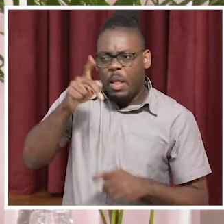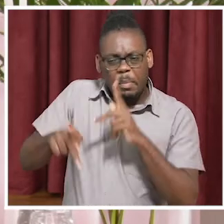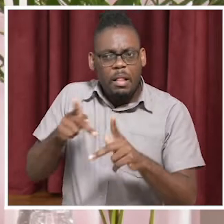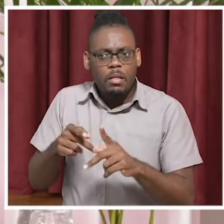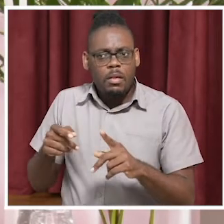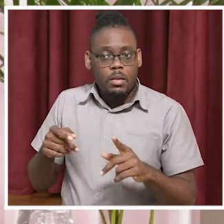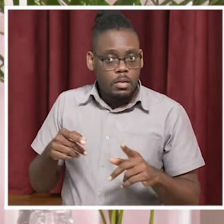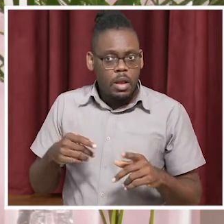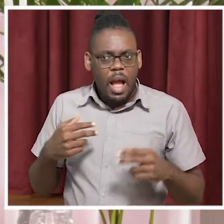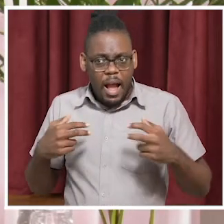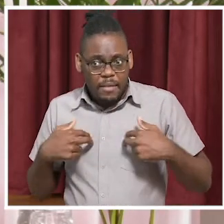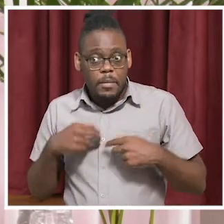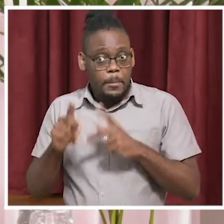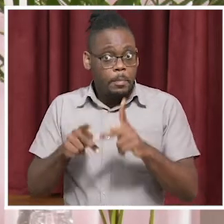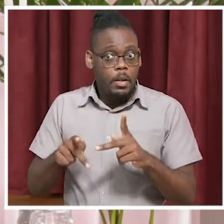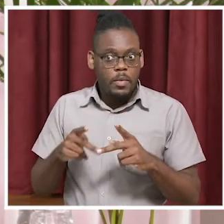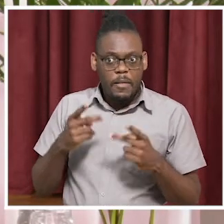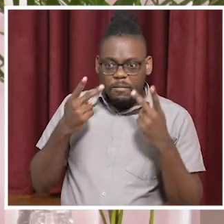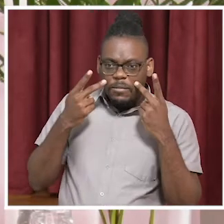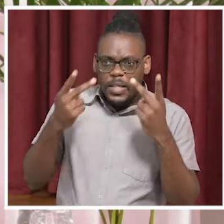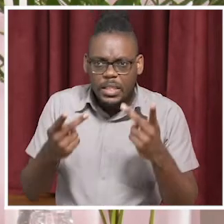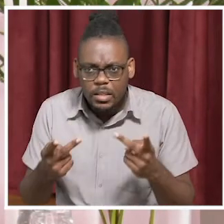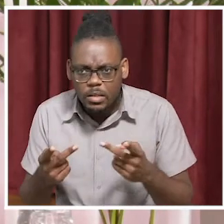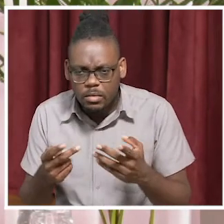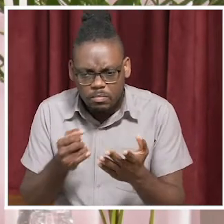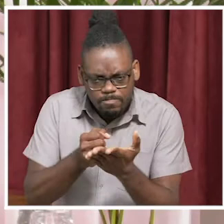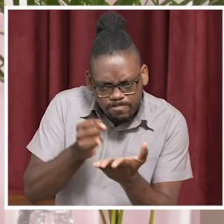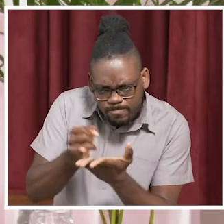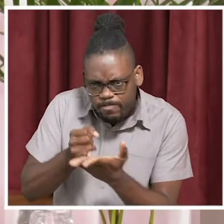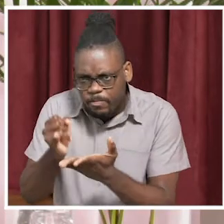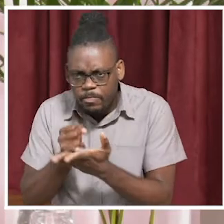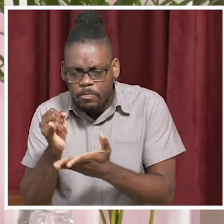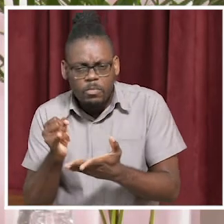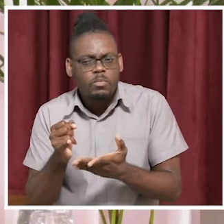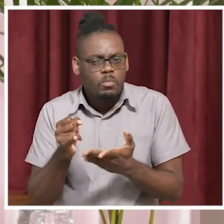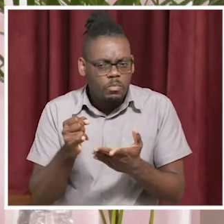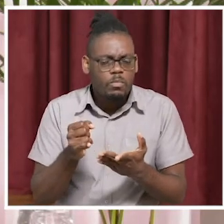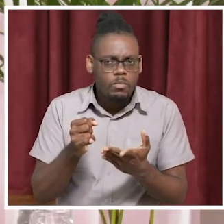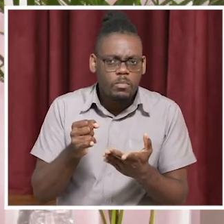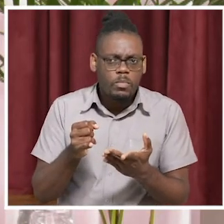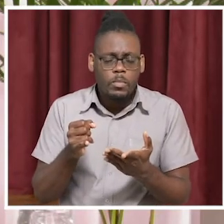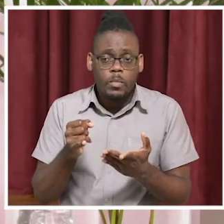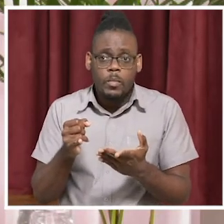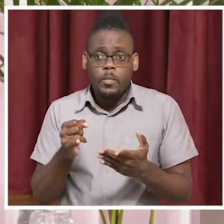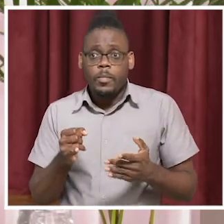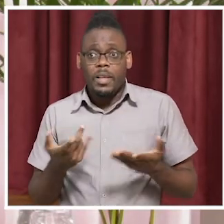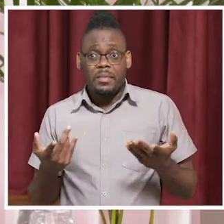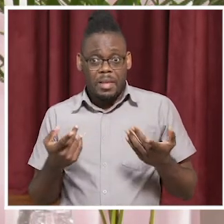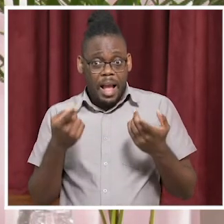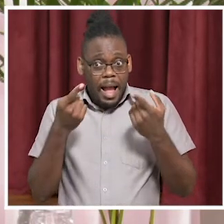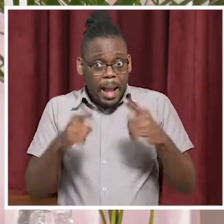investigators, their officers who will go and investigate matters. So we have a report of an elder abuse in a home.